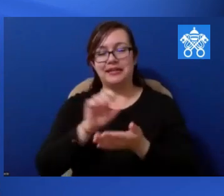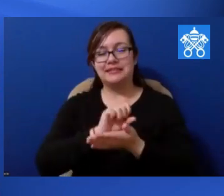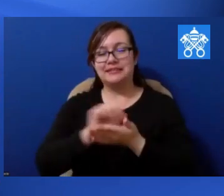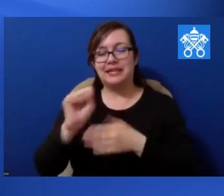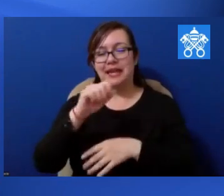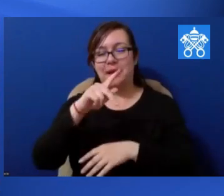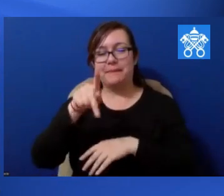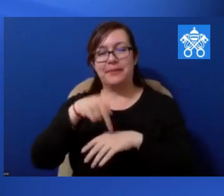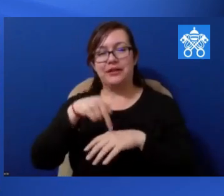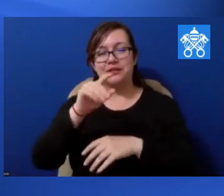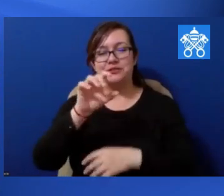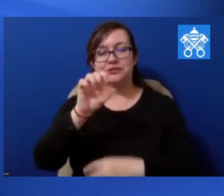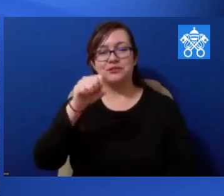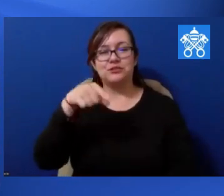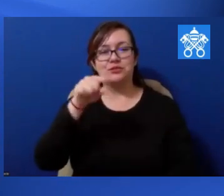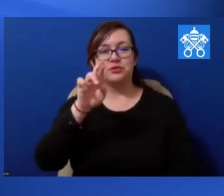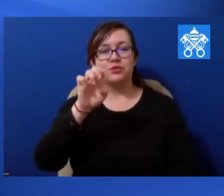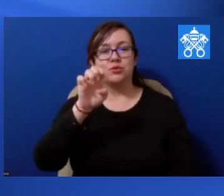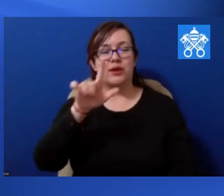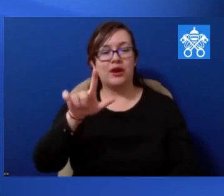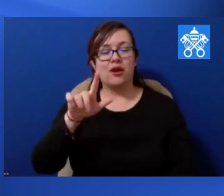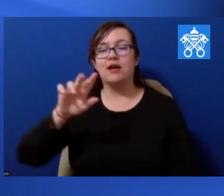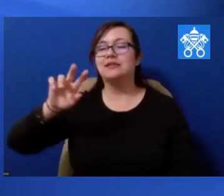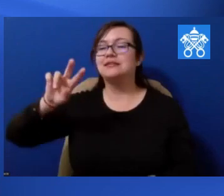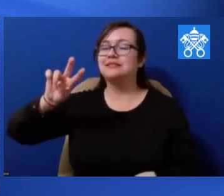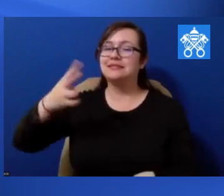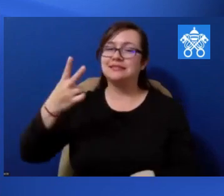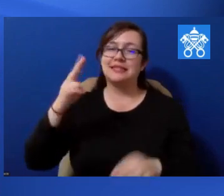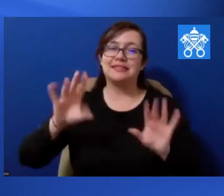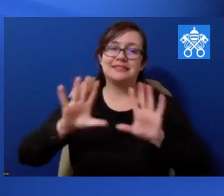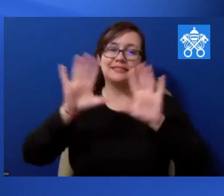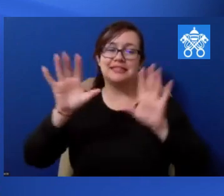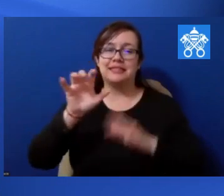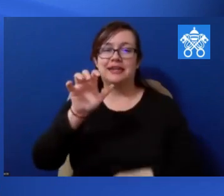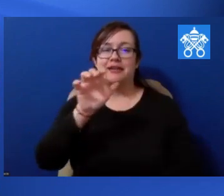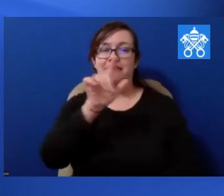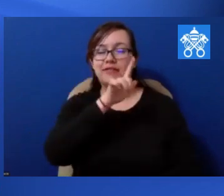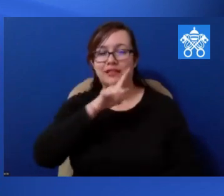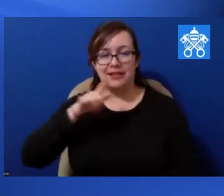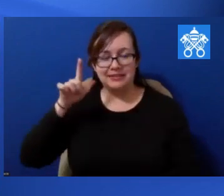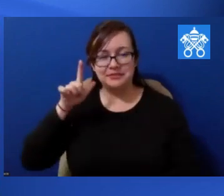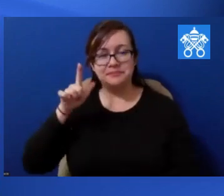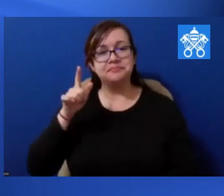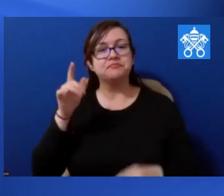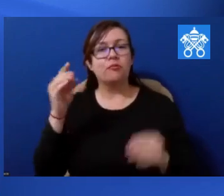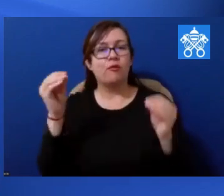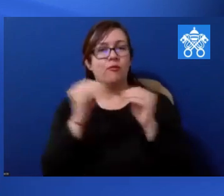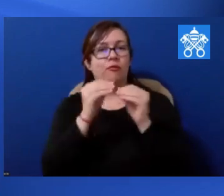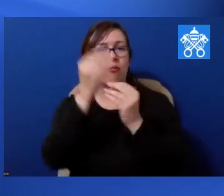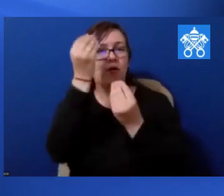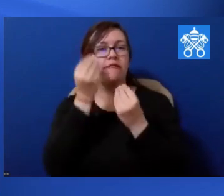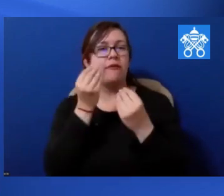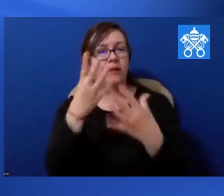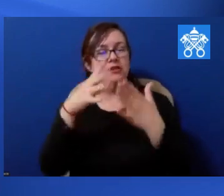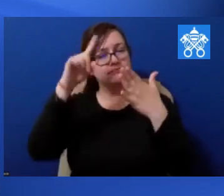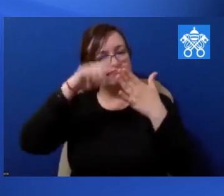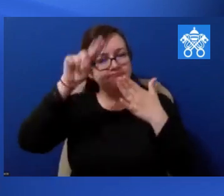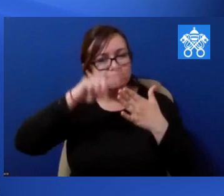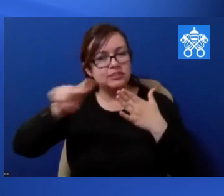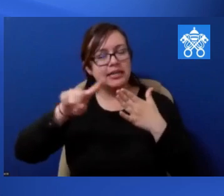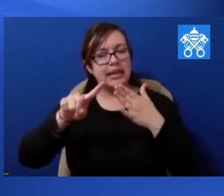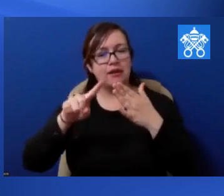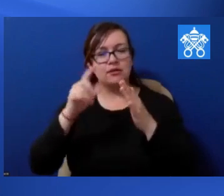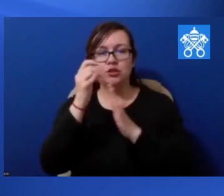Sunday of Lent. I invite you to visit the Vatican News web portal, Facebook, Instagram, Twitter, and YouTube accounts